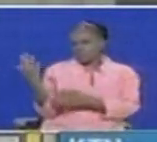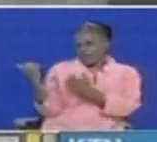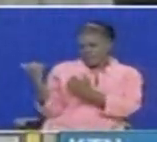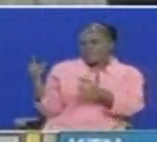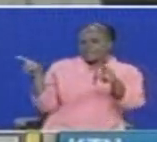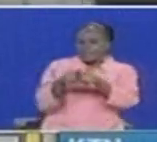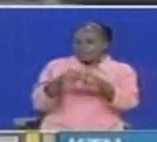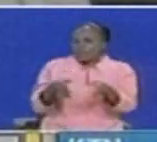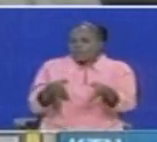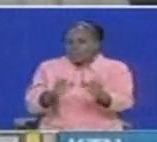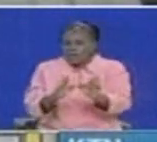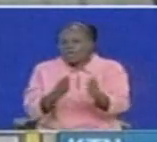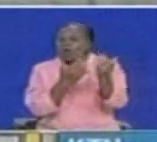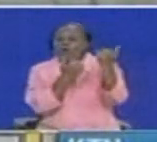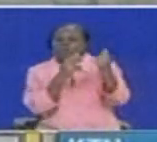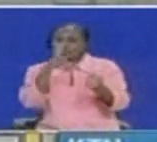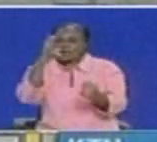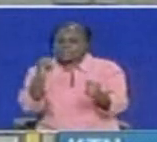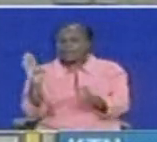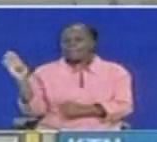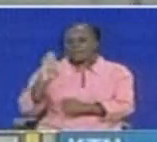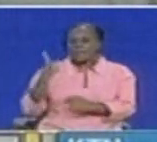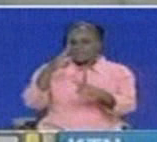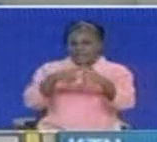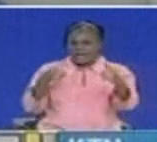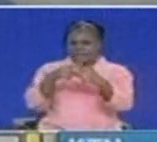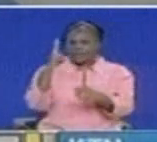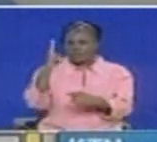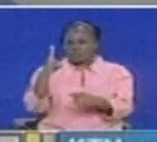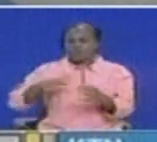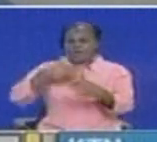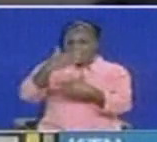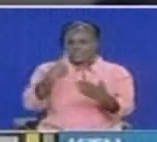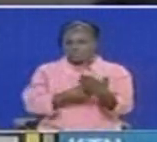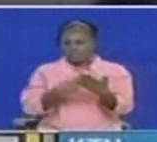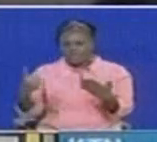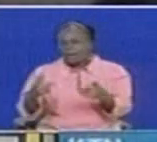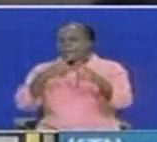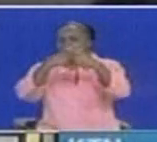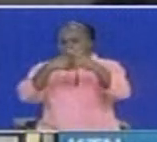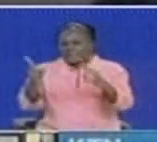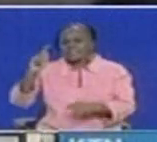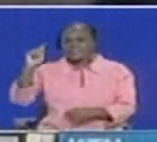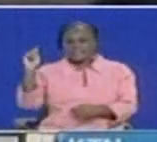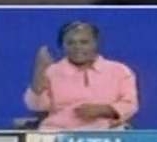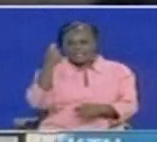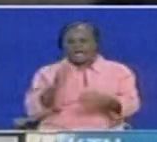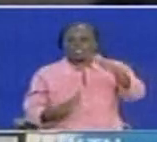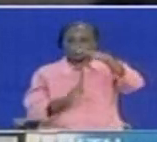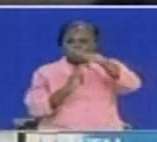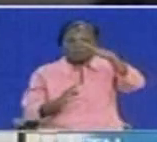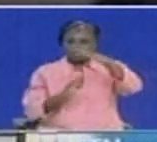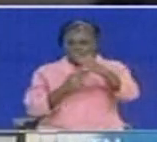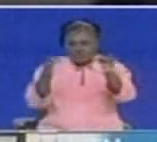the ray of hope shines at the 20 billion two-year bond auction next week. However, Kenya's high current account